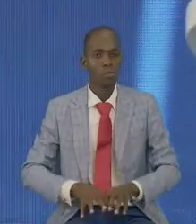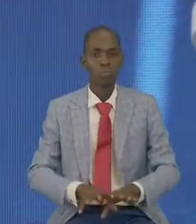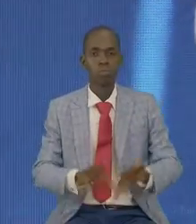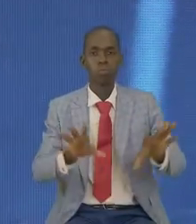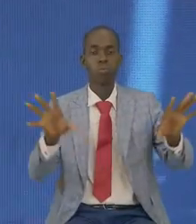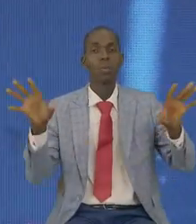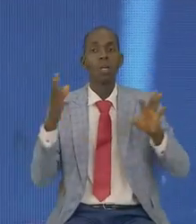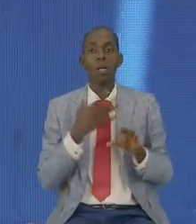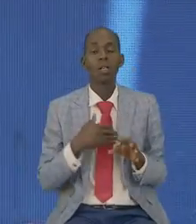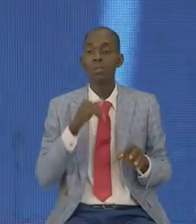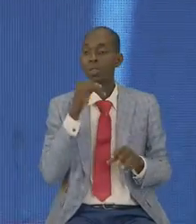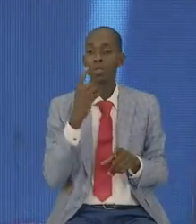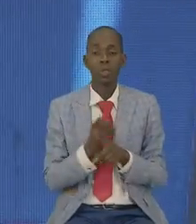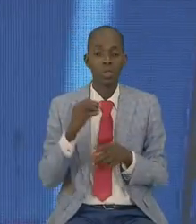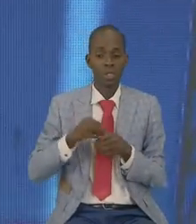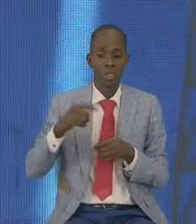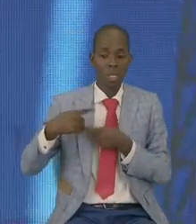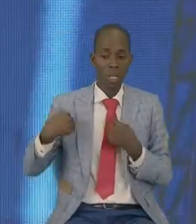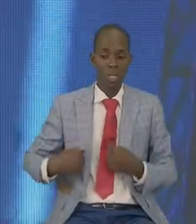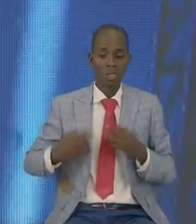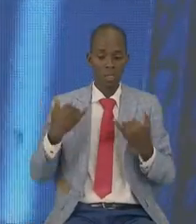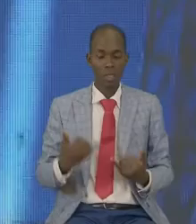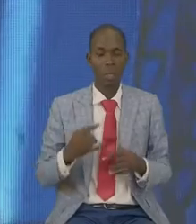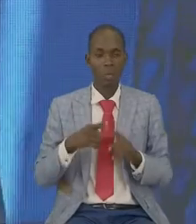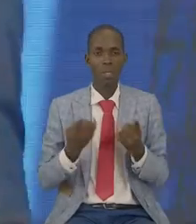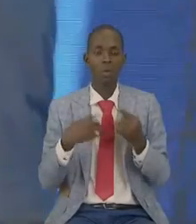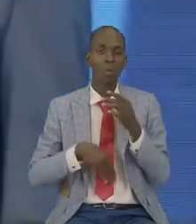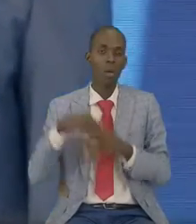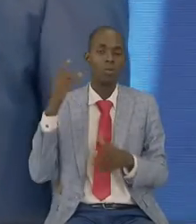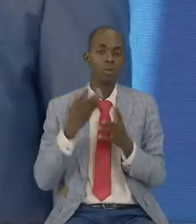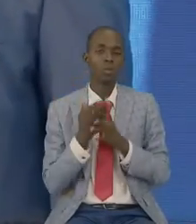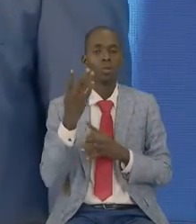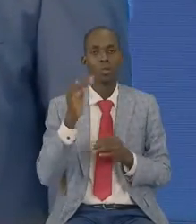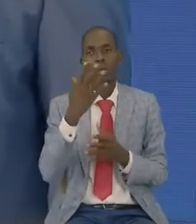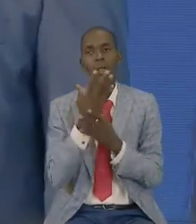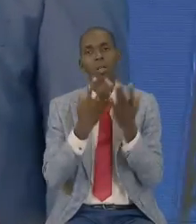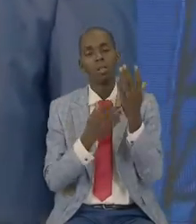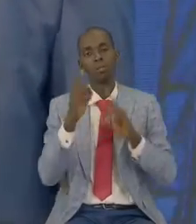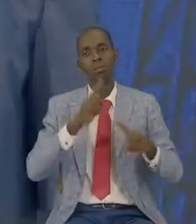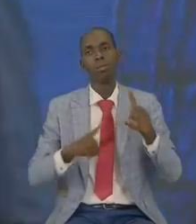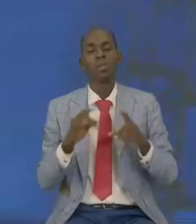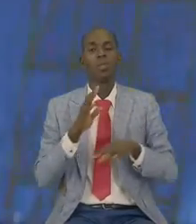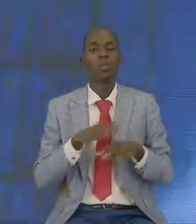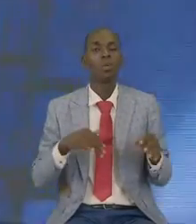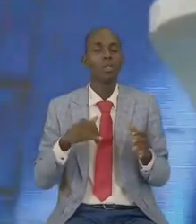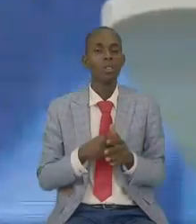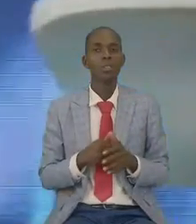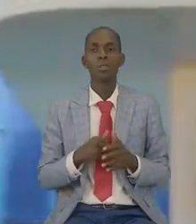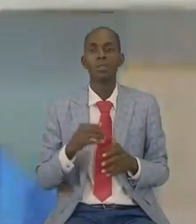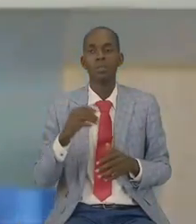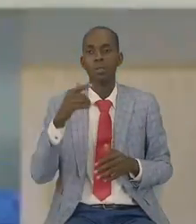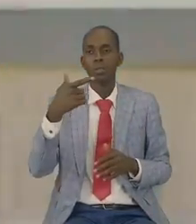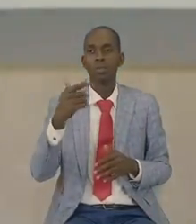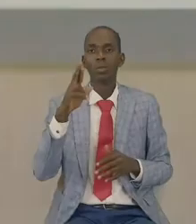the heart, it comes out of the mouth. We call that grumbling. And then